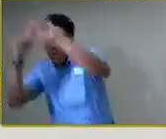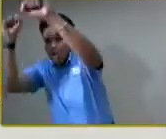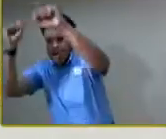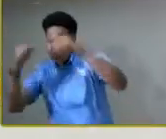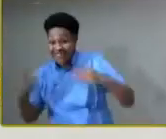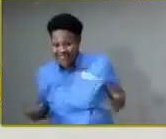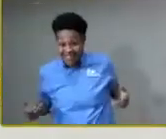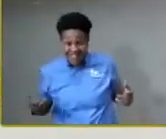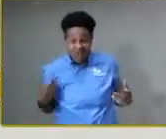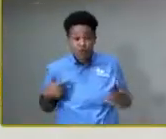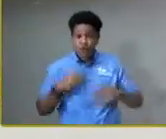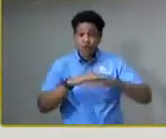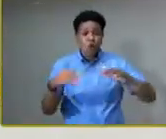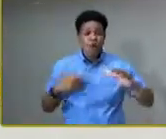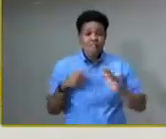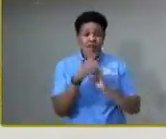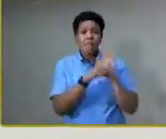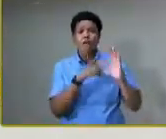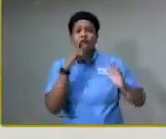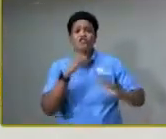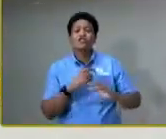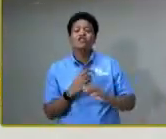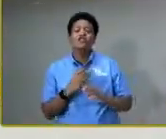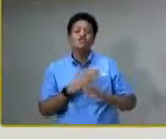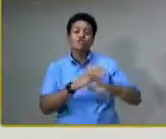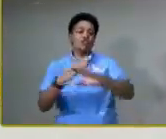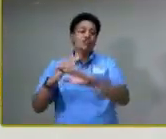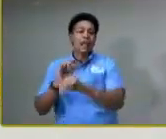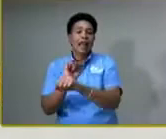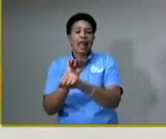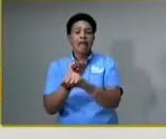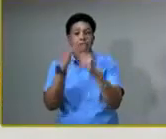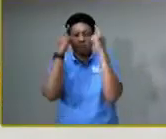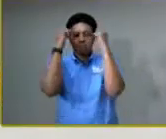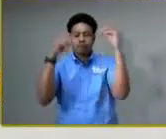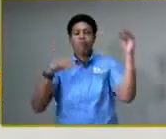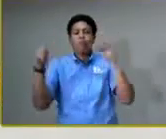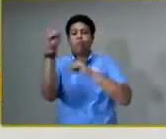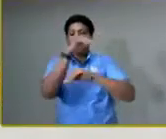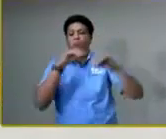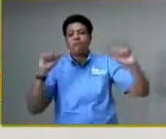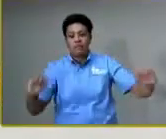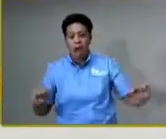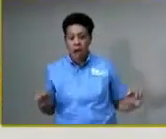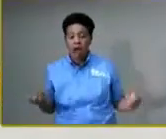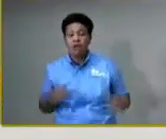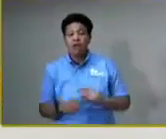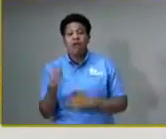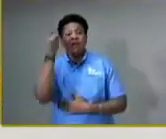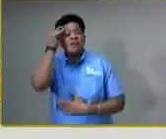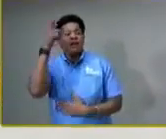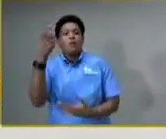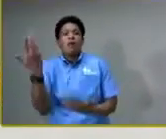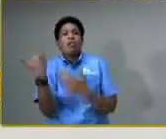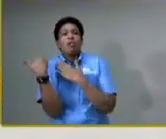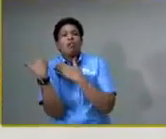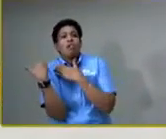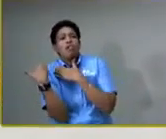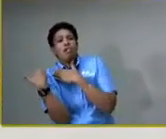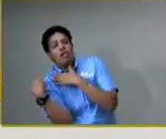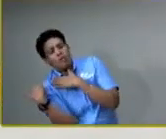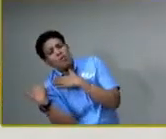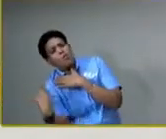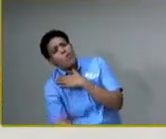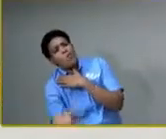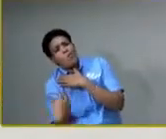restrict. Labor is free to move, but you can imagine that it has placed significant